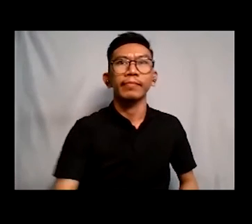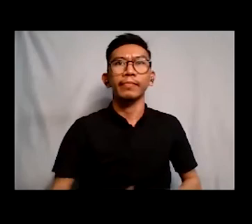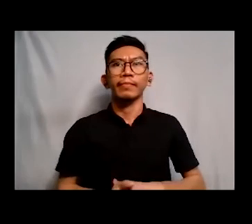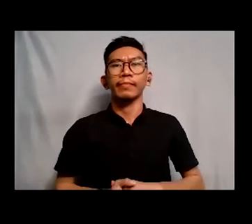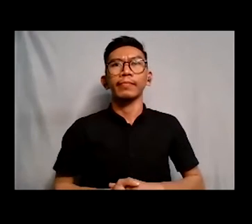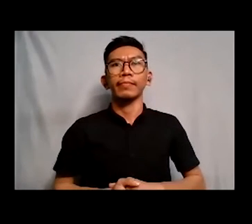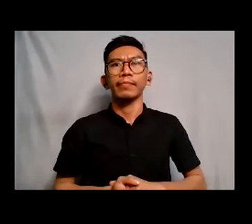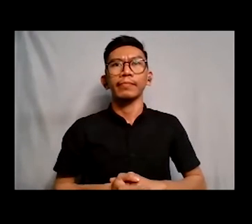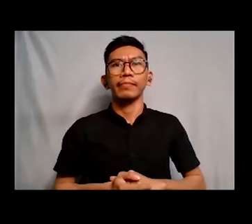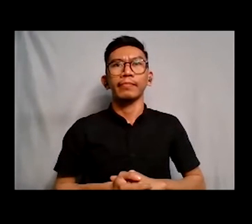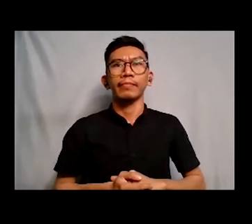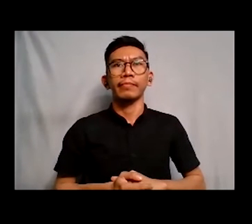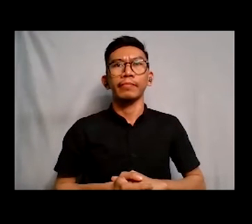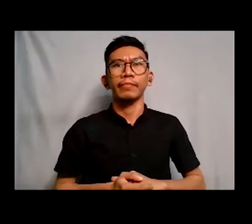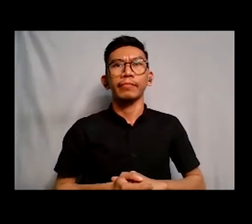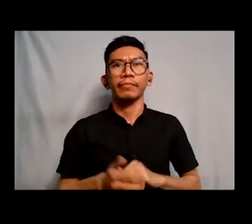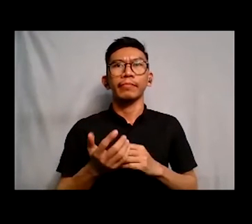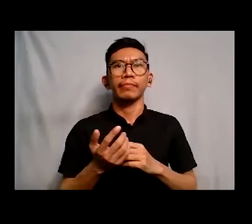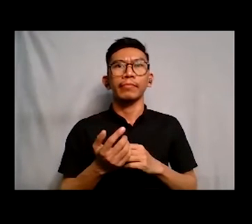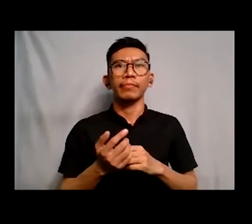Sorry, Dr. Woody was signing.